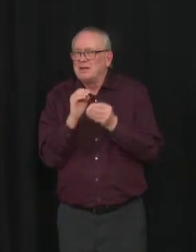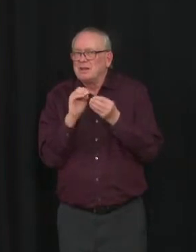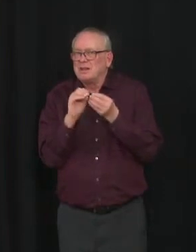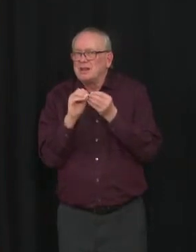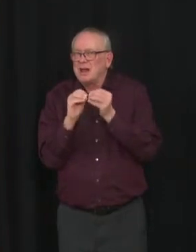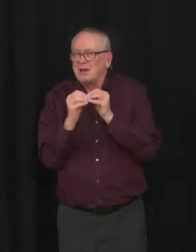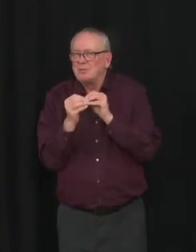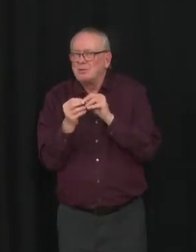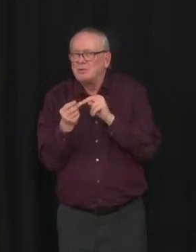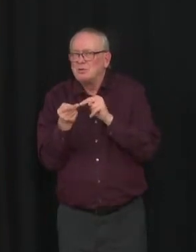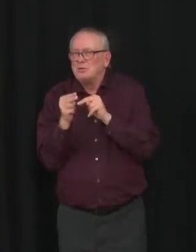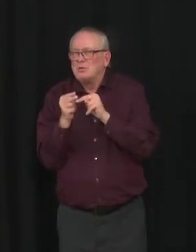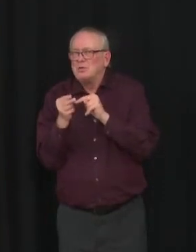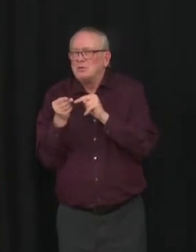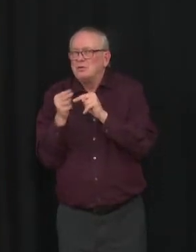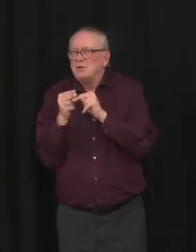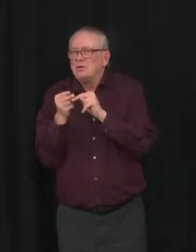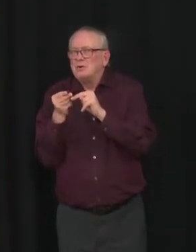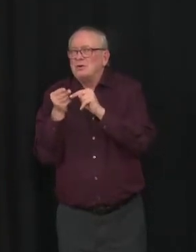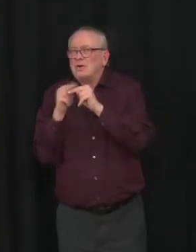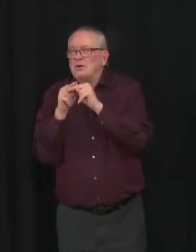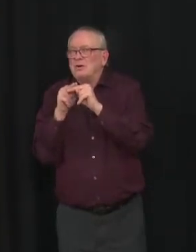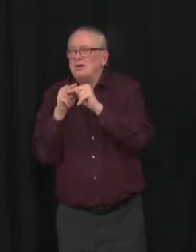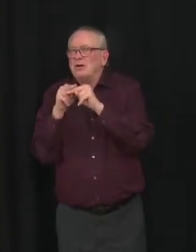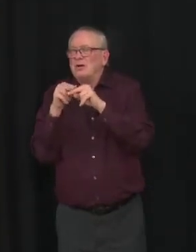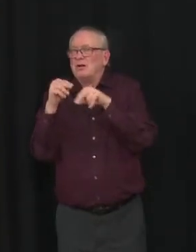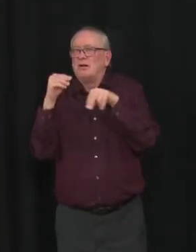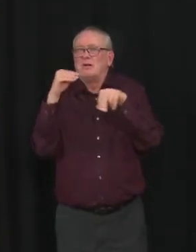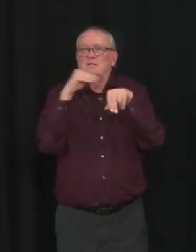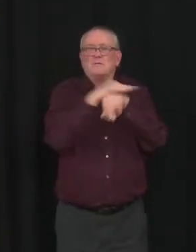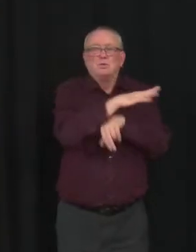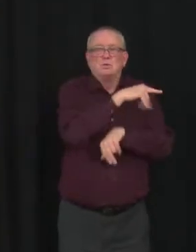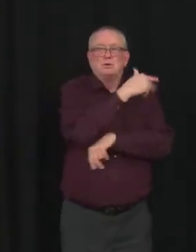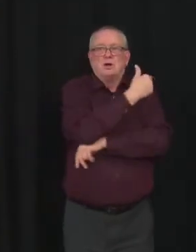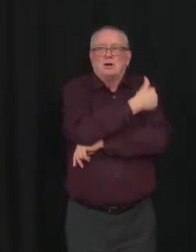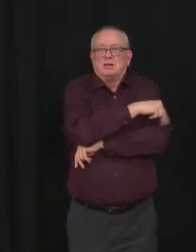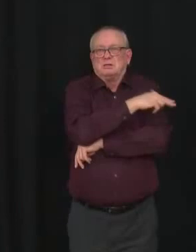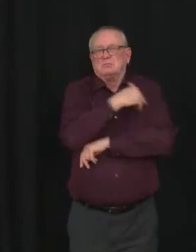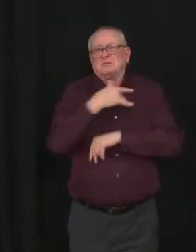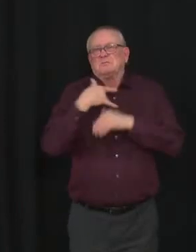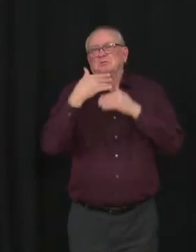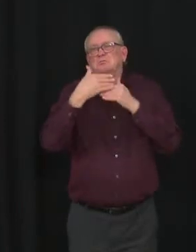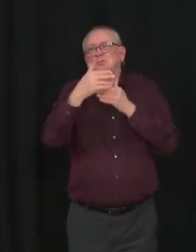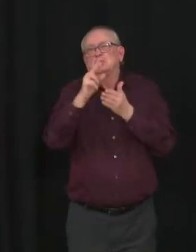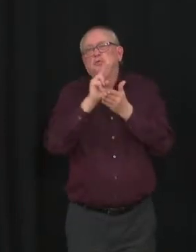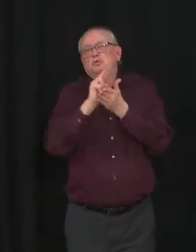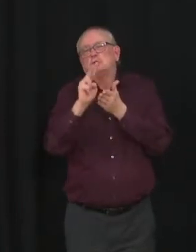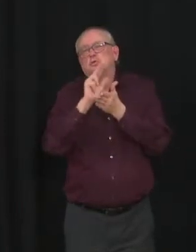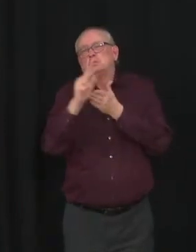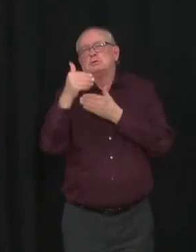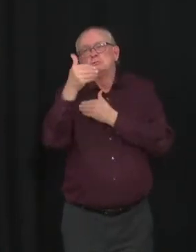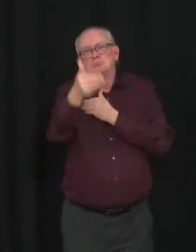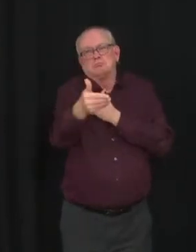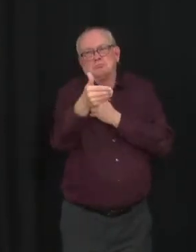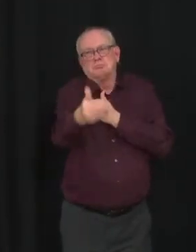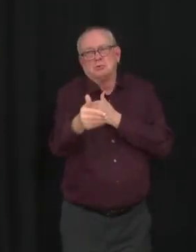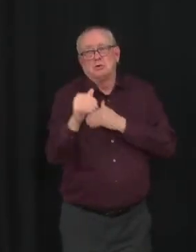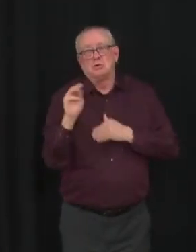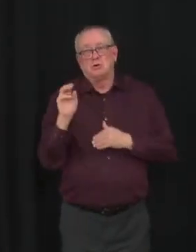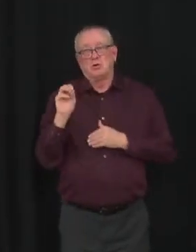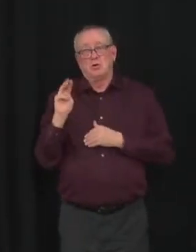a couple of weeks before we see a rise in hospitalizations. And even though the Omicron variant is spreading so